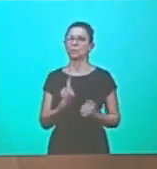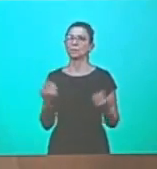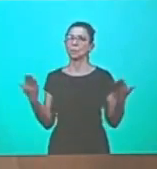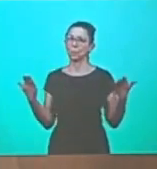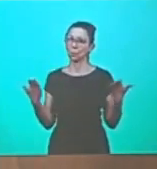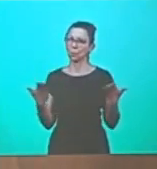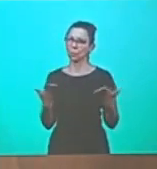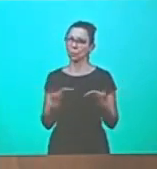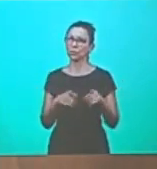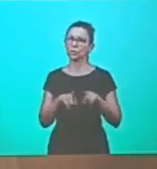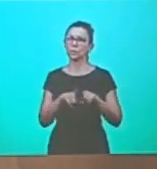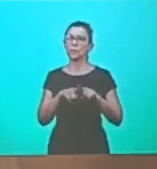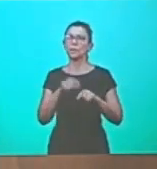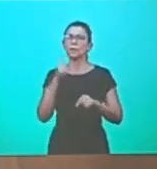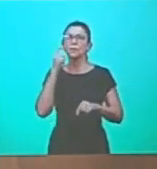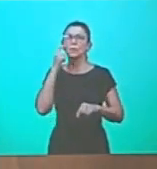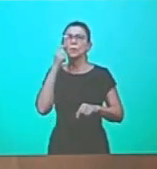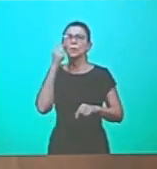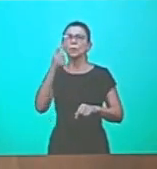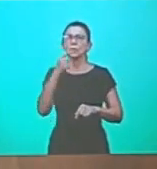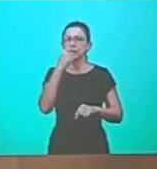night.